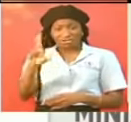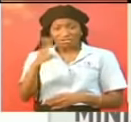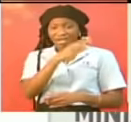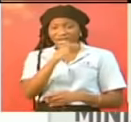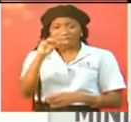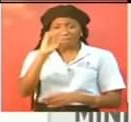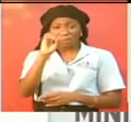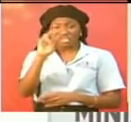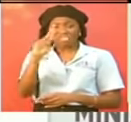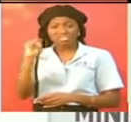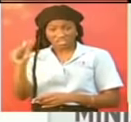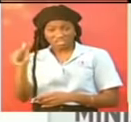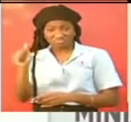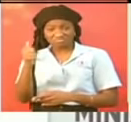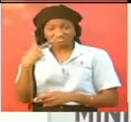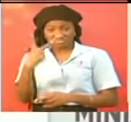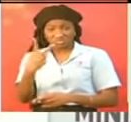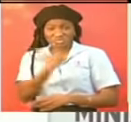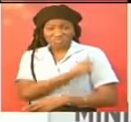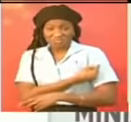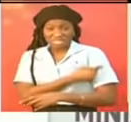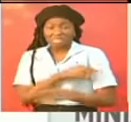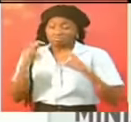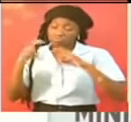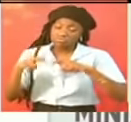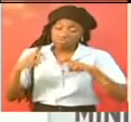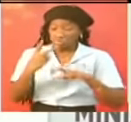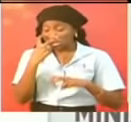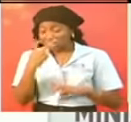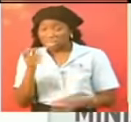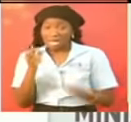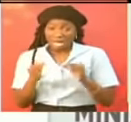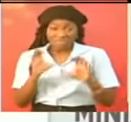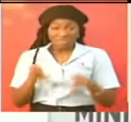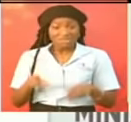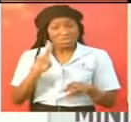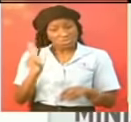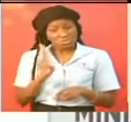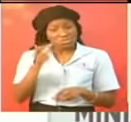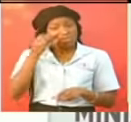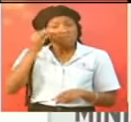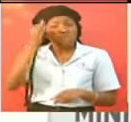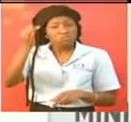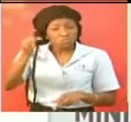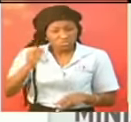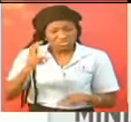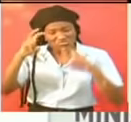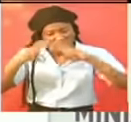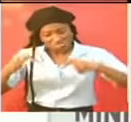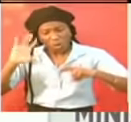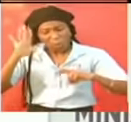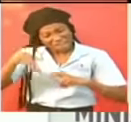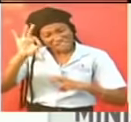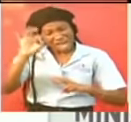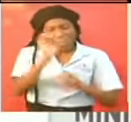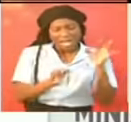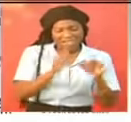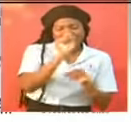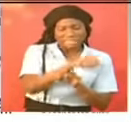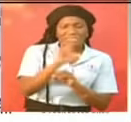are hopeful that we'll get some sort of full approval as time comes along. So that's hopefully answers those two questions. Thank